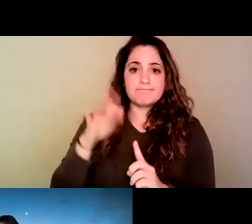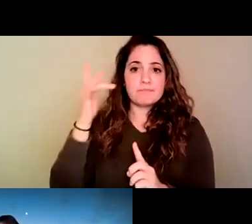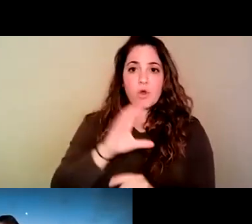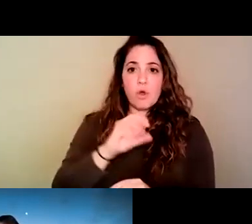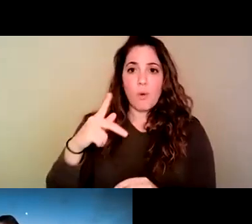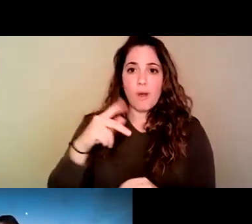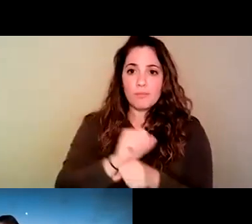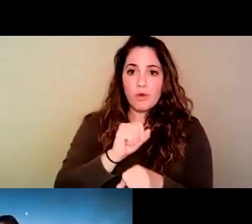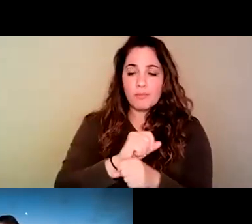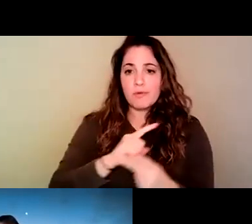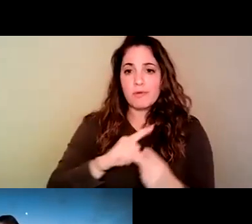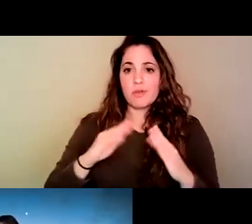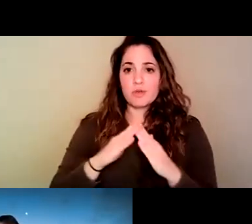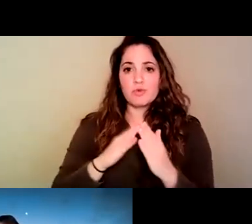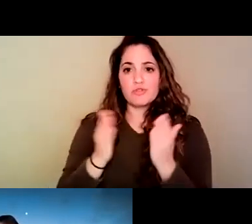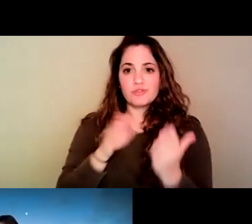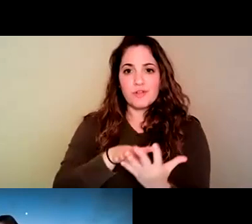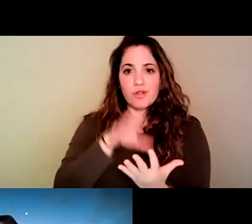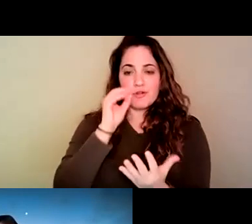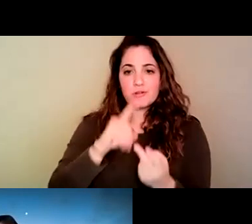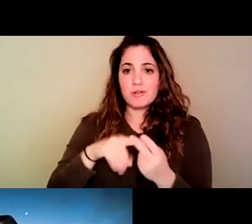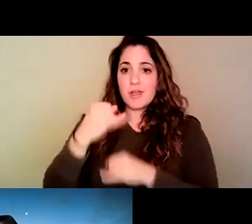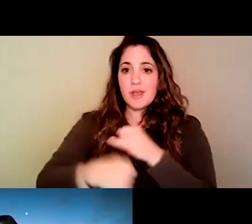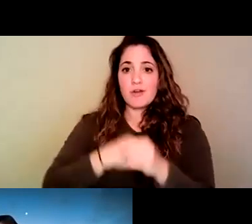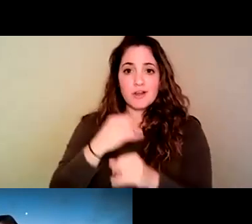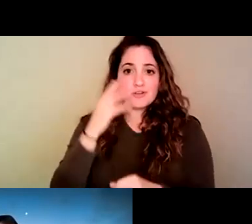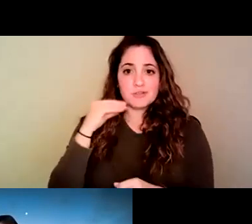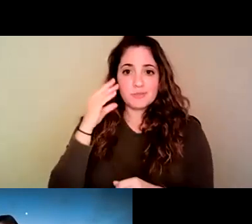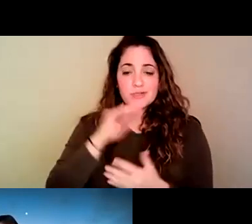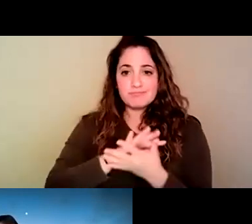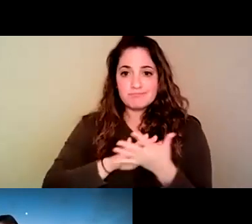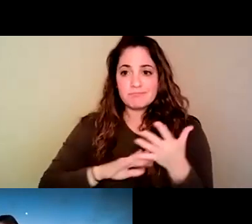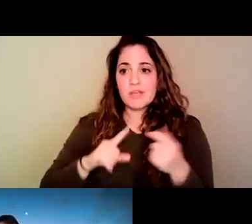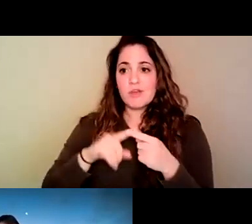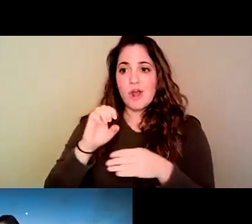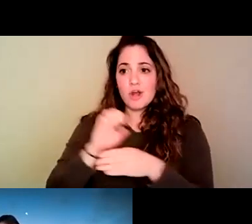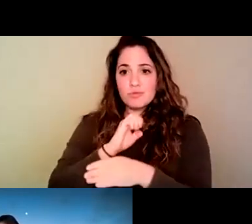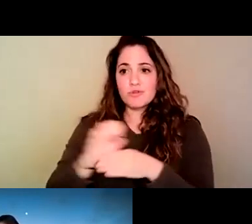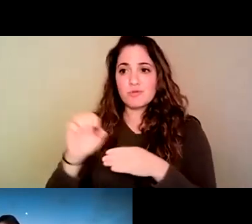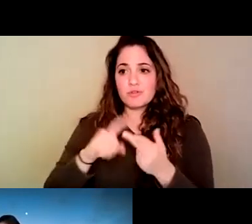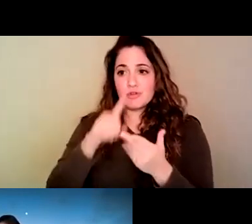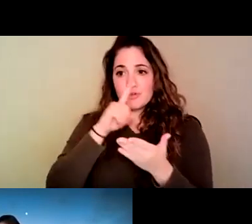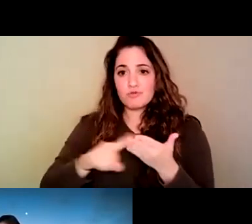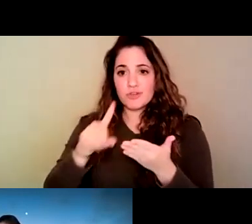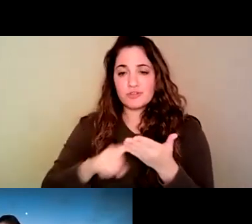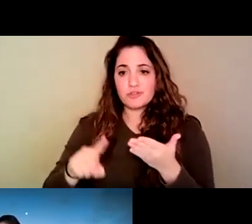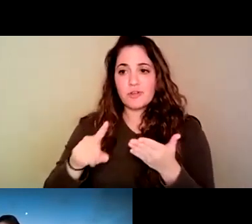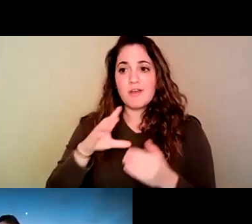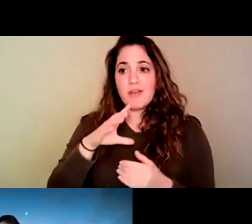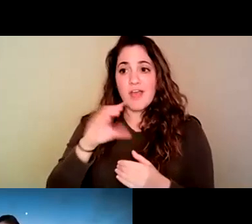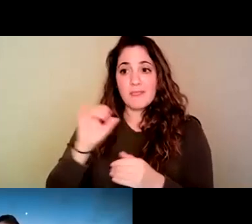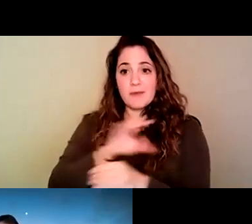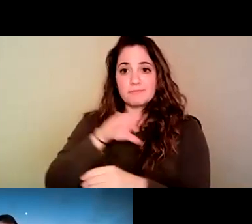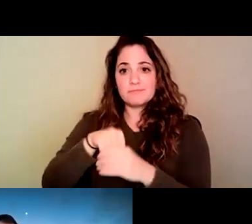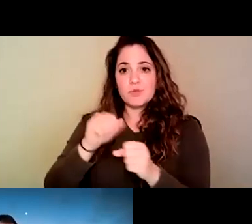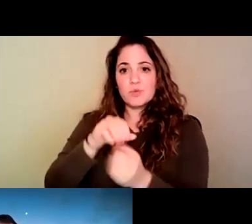employment, community service learning, international experiences, entrepreneurship, research, and the participation in